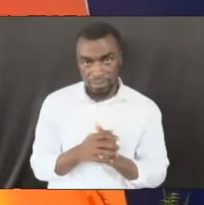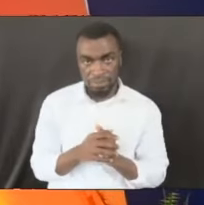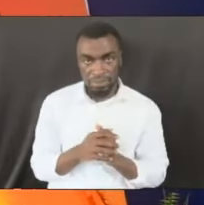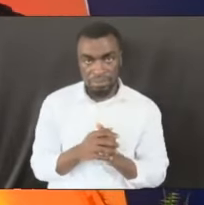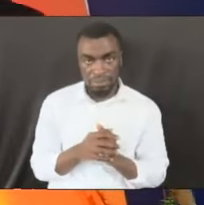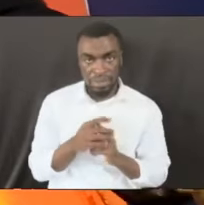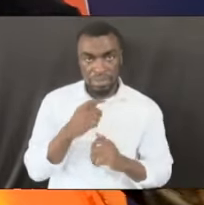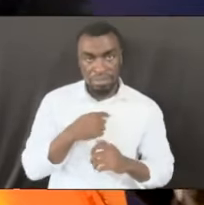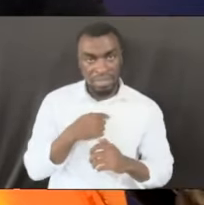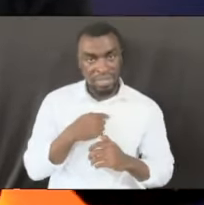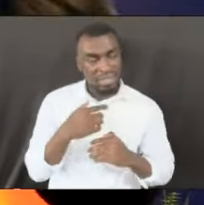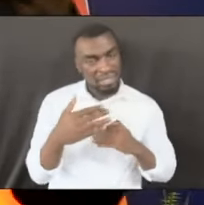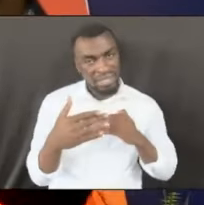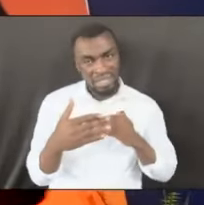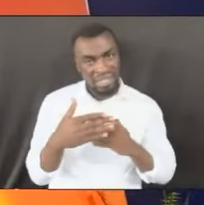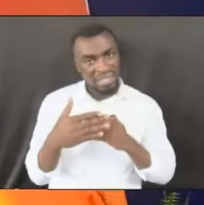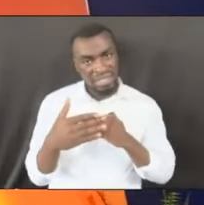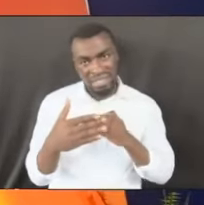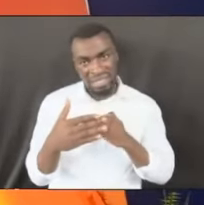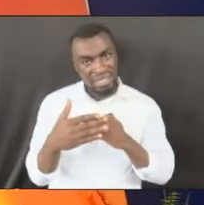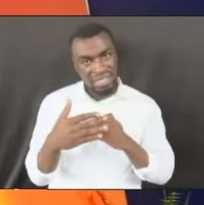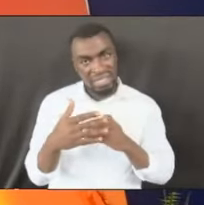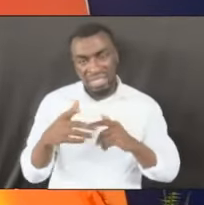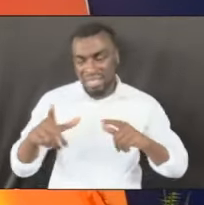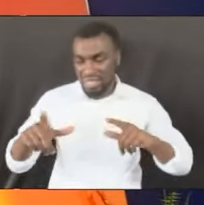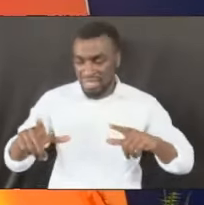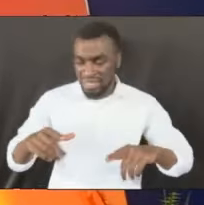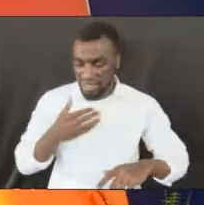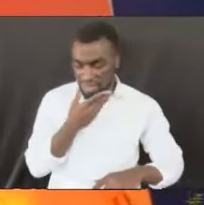cost the life of my son because of disobedience.